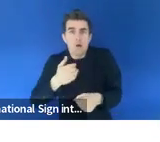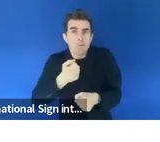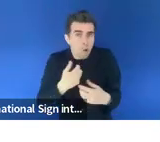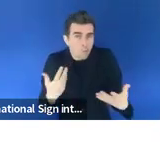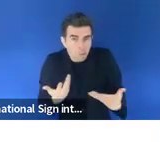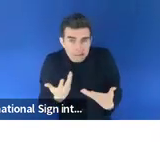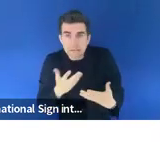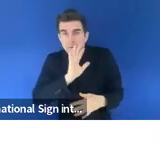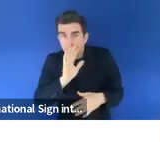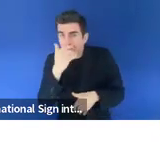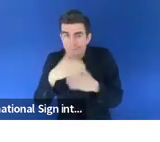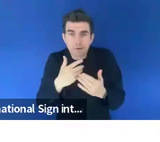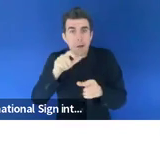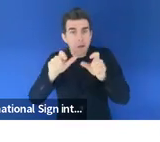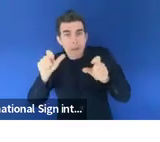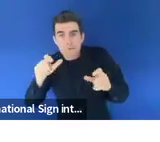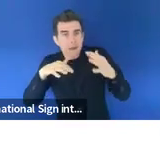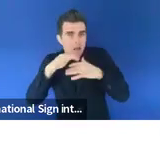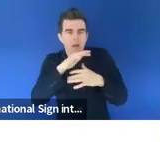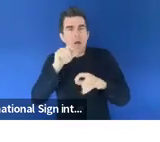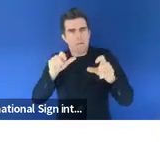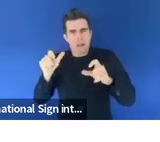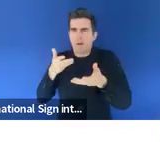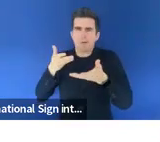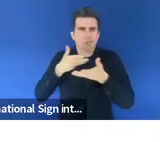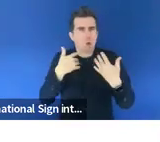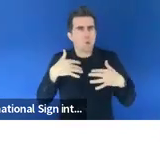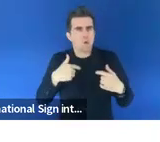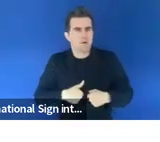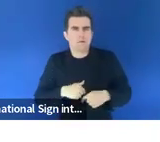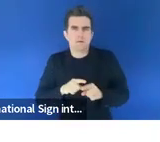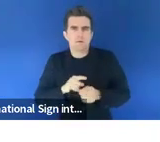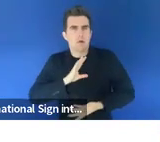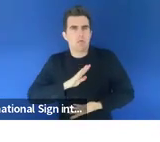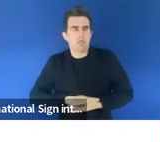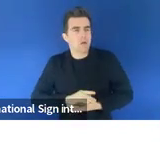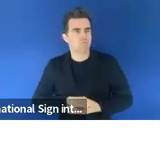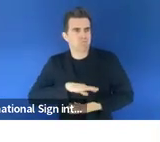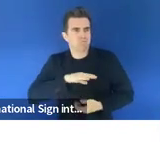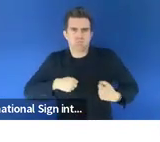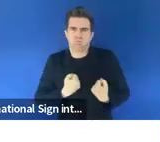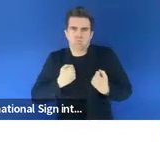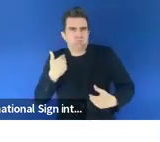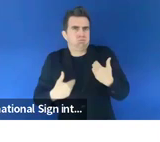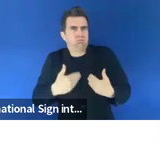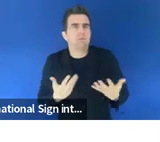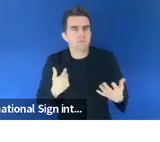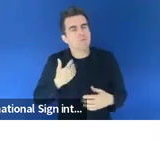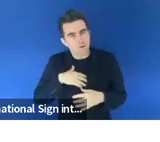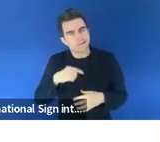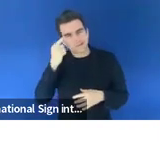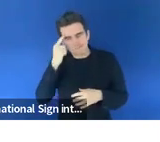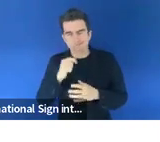out of reach. You know, maybe you want to connect with the CEO or the president of a school or, you know, a government